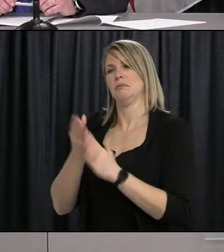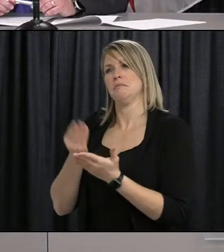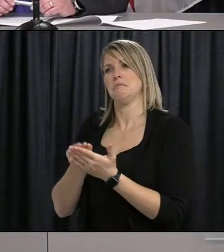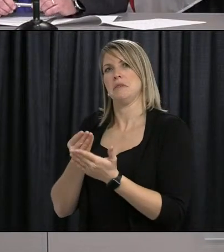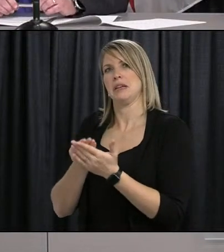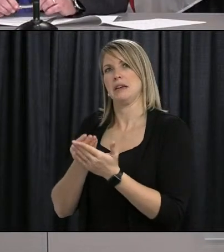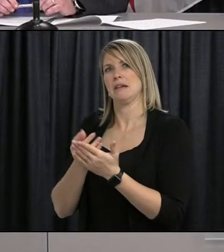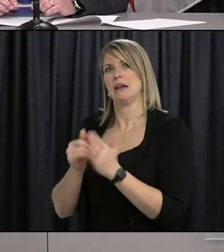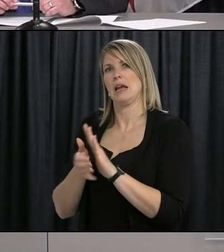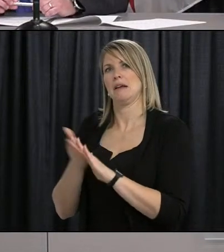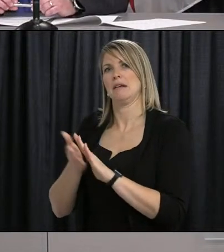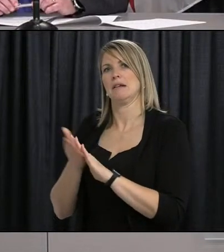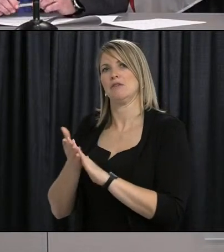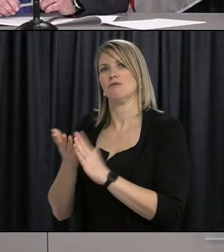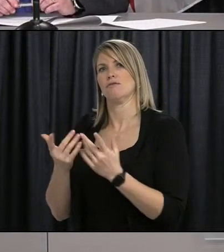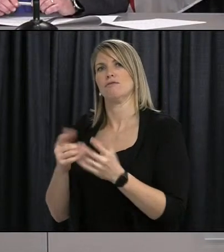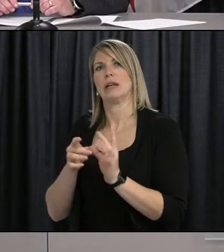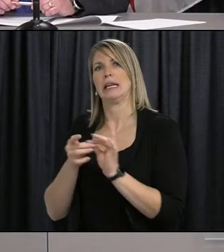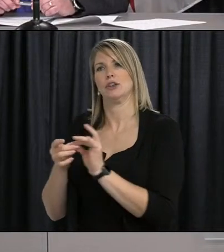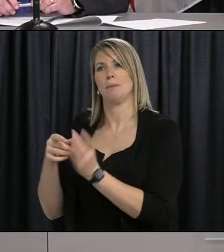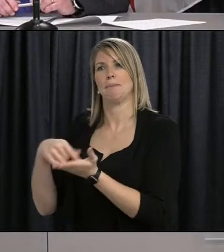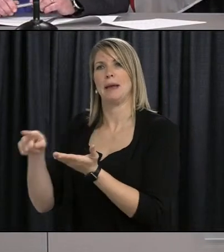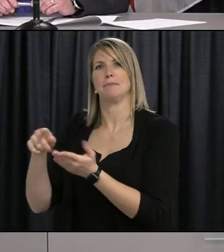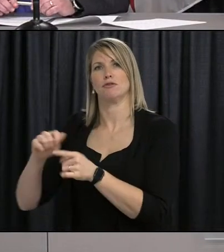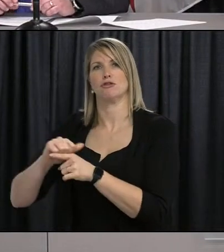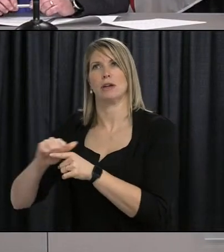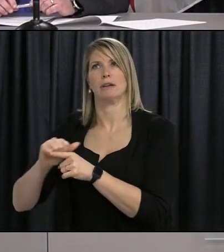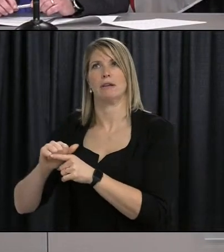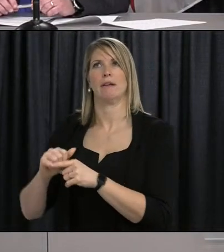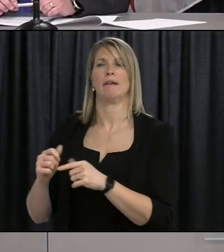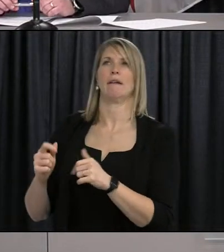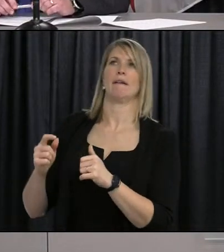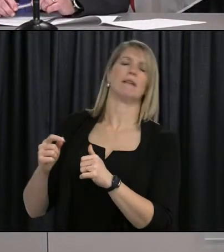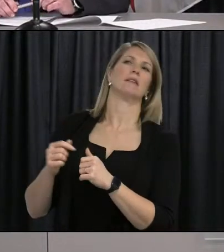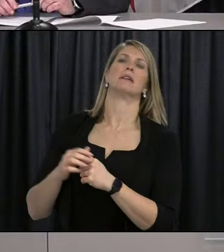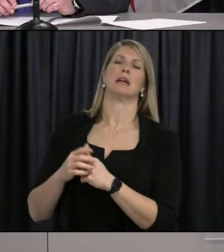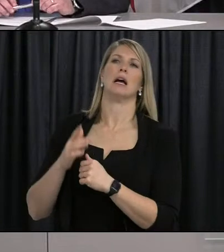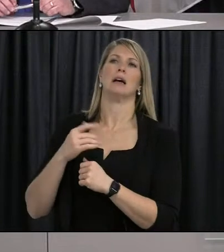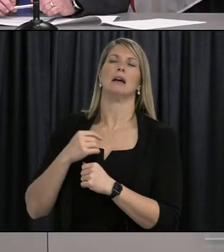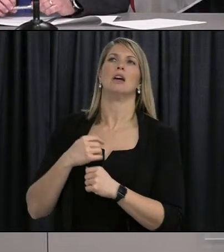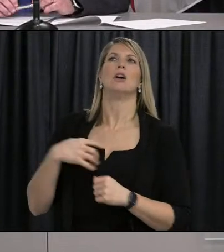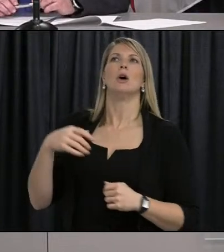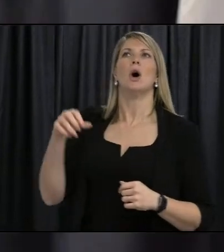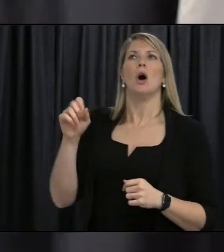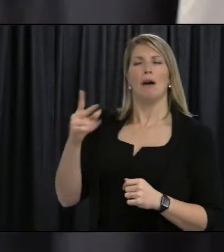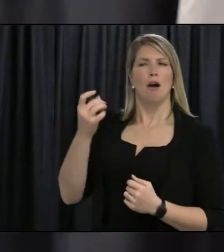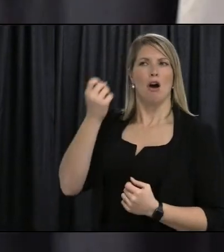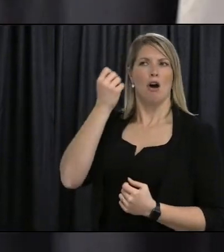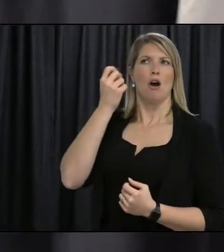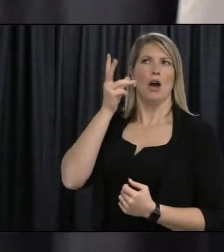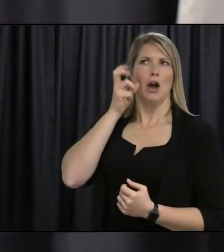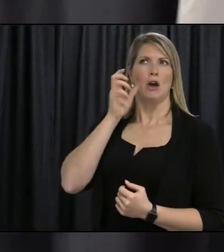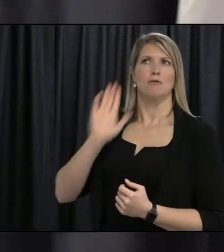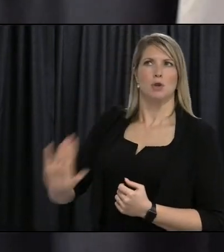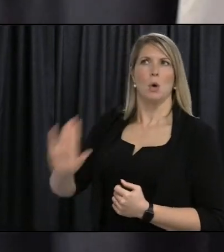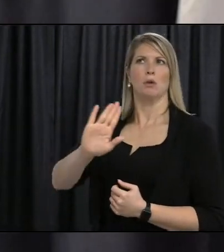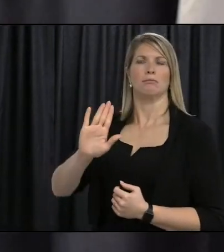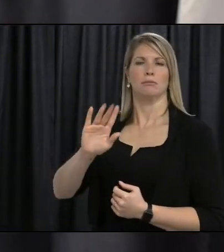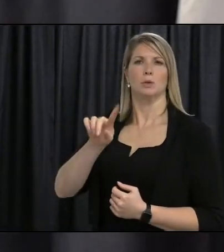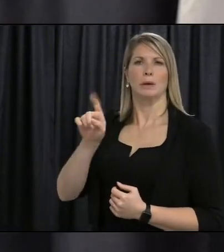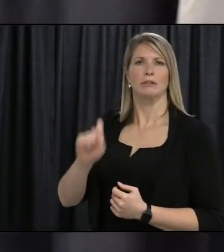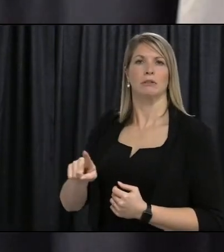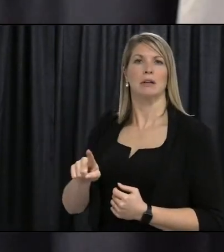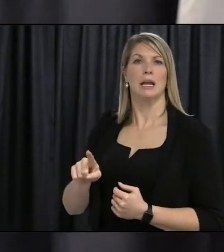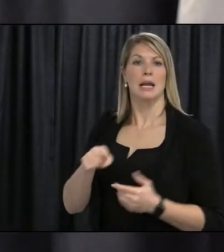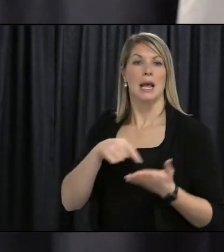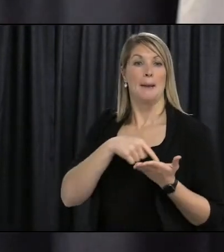So on the payment for the training, first time that's been brought to my attention, we will engage at our level. We have a payroll